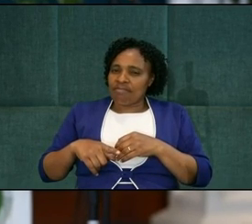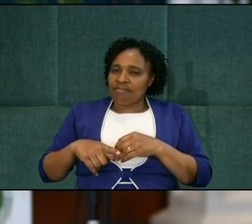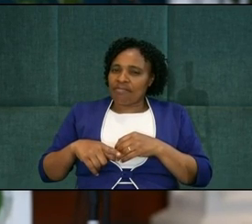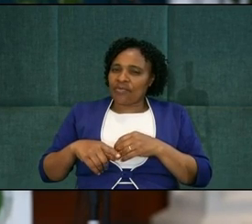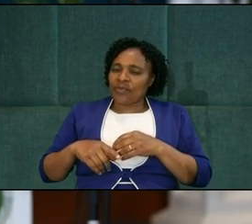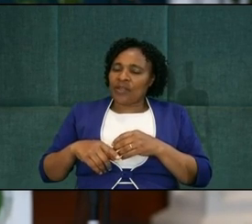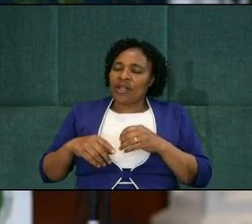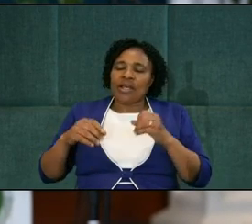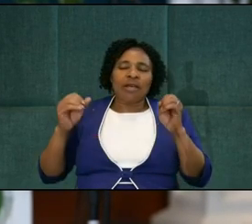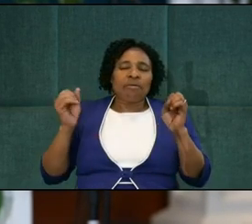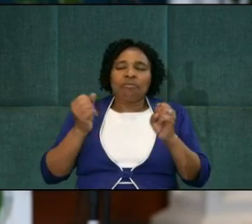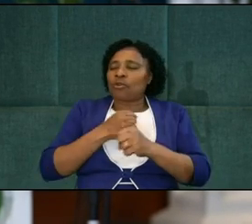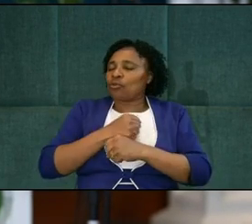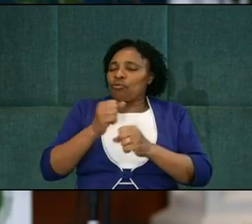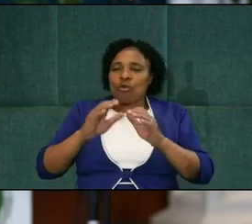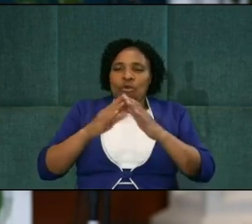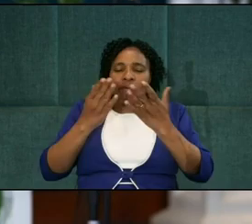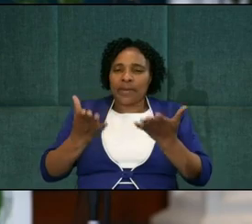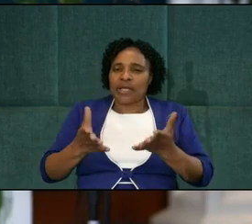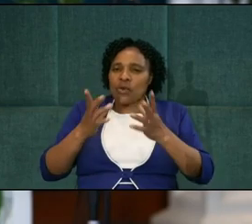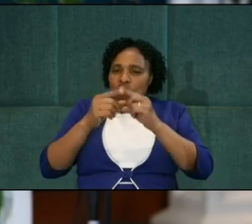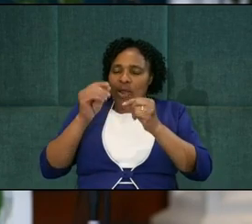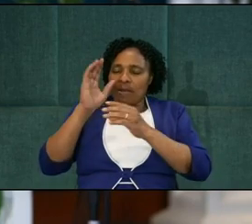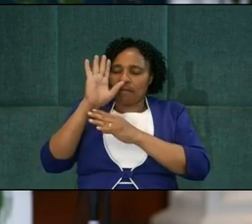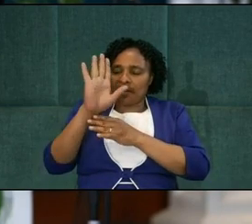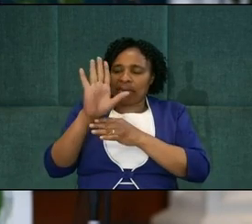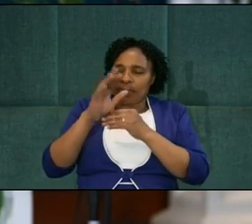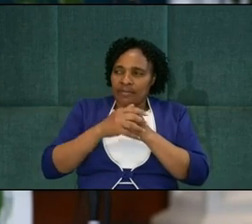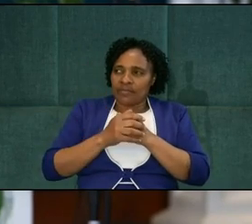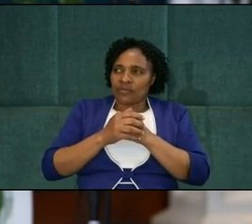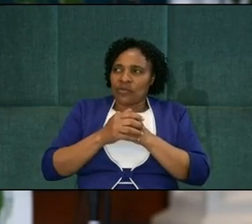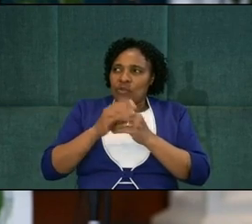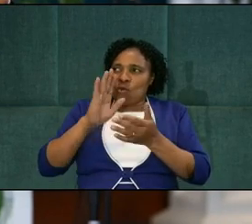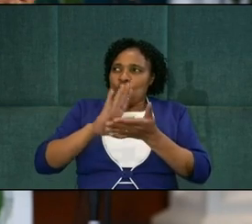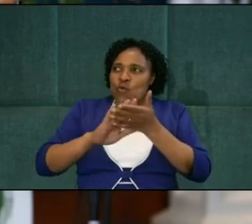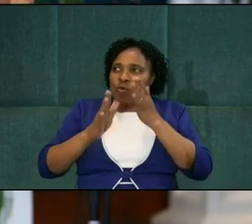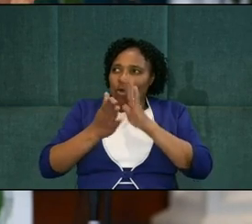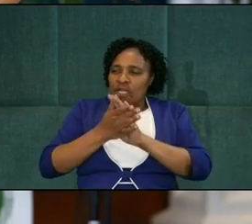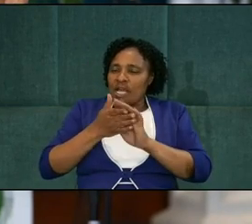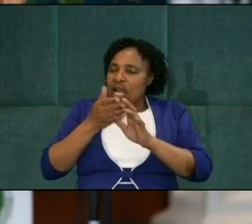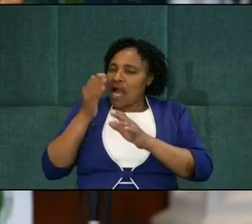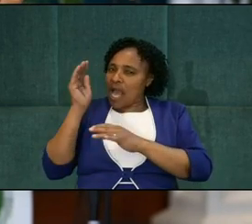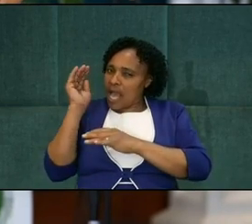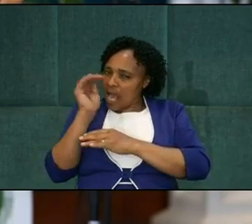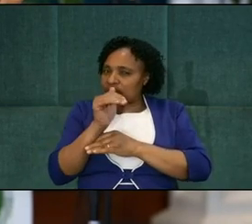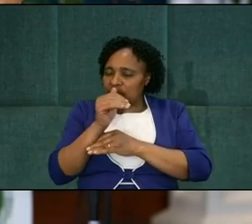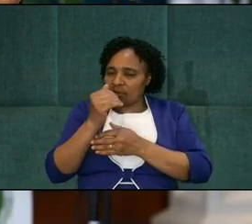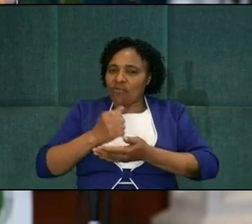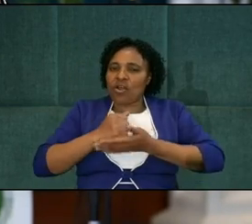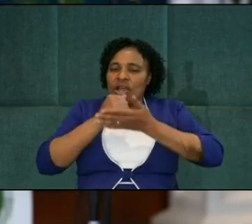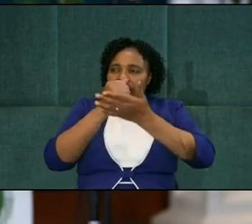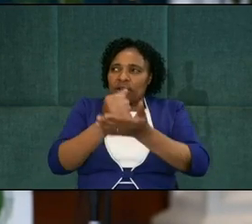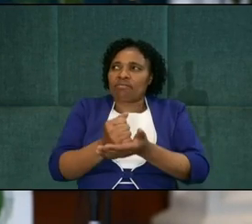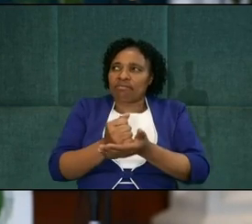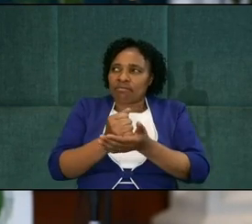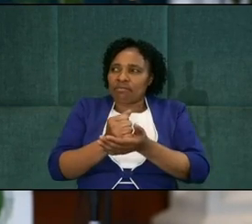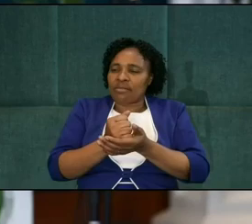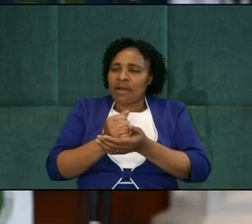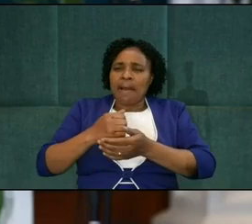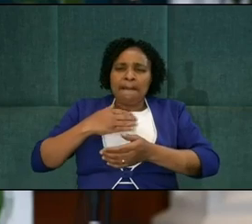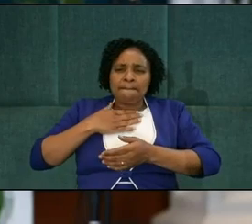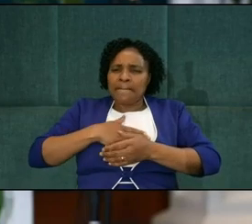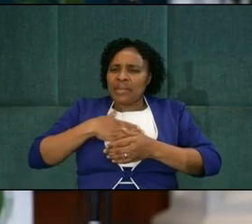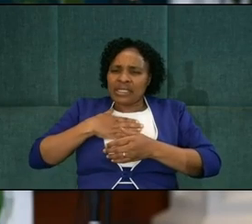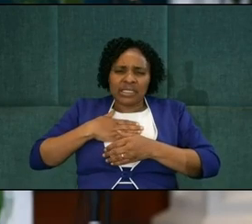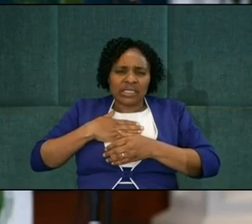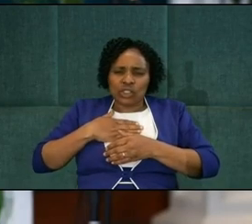we cannot open your words without we ask for your help. So please, Holy